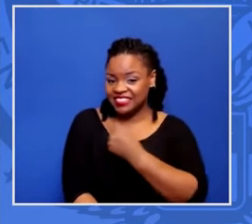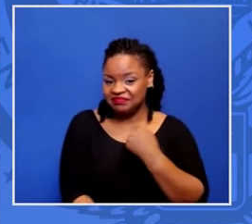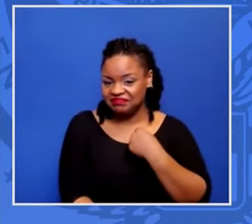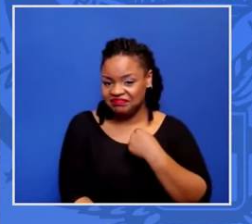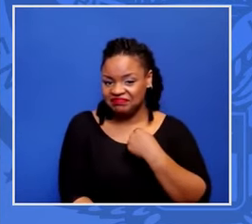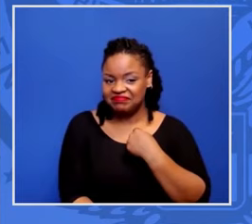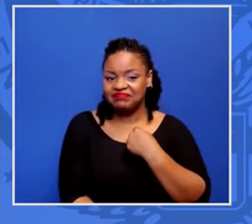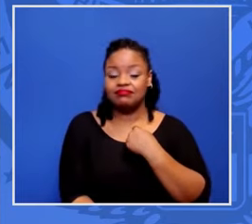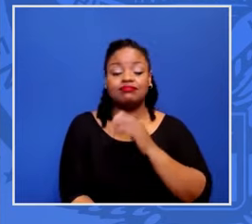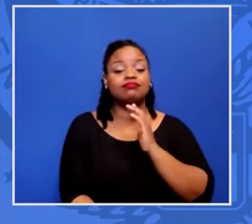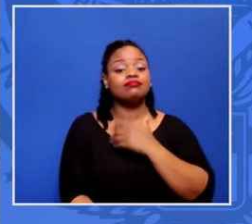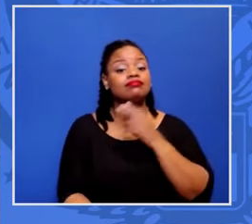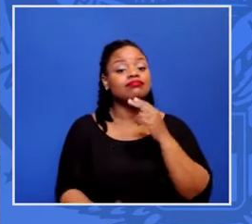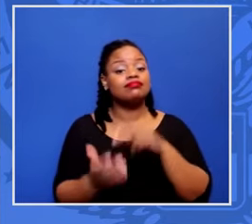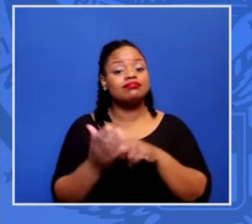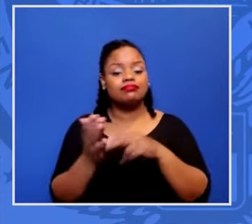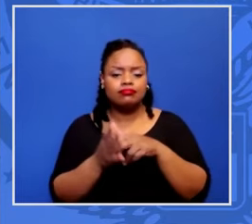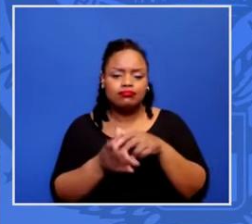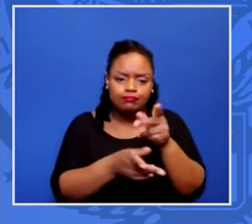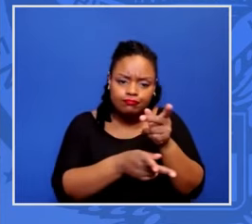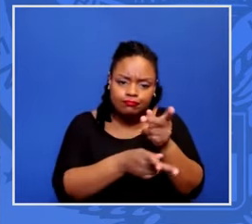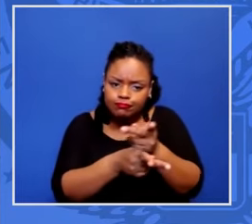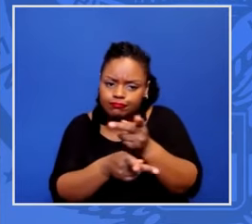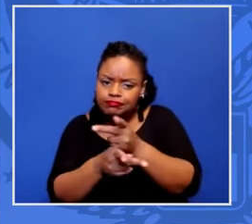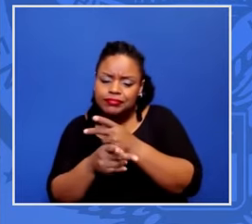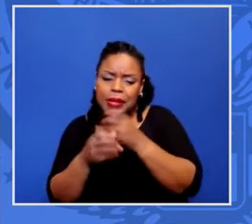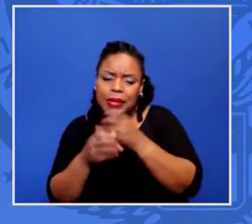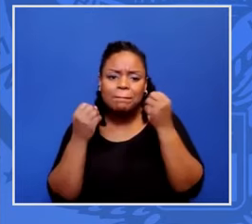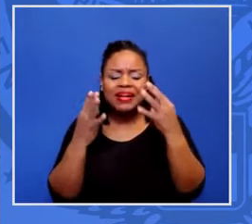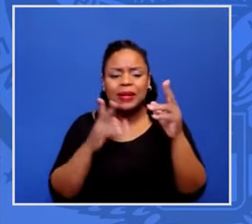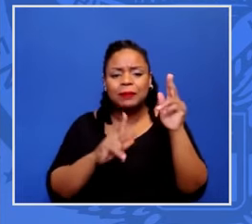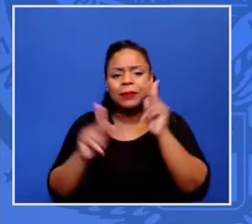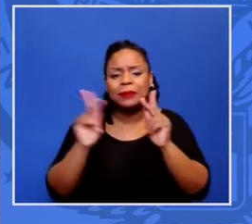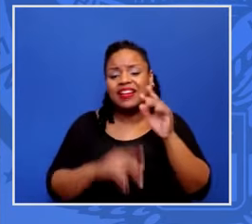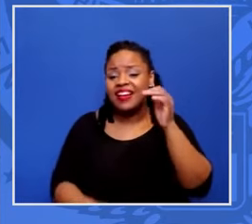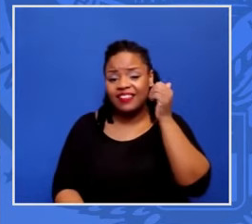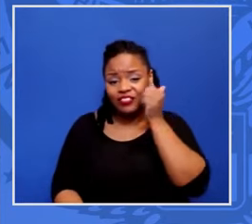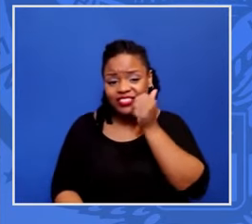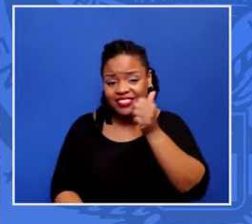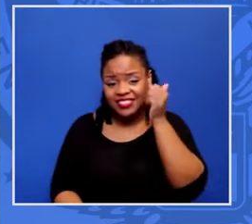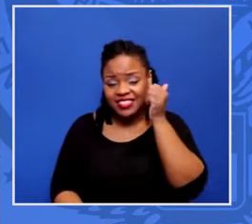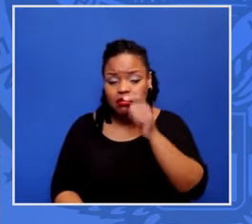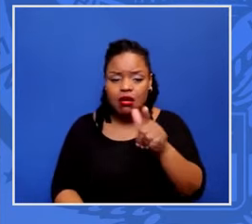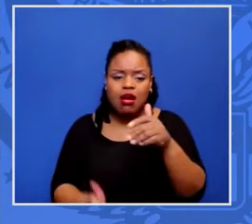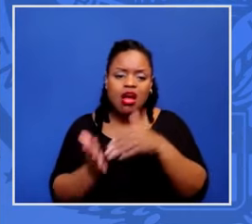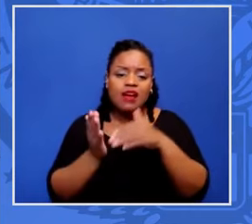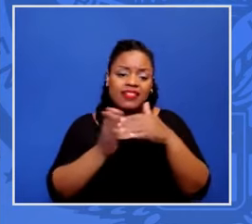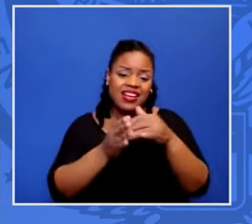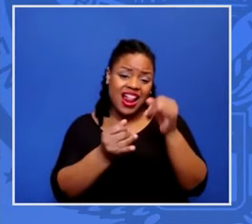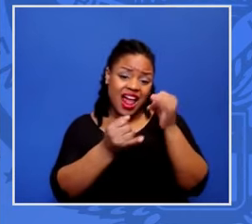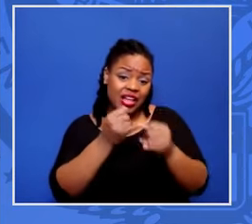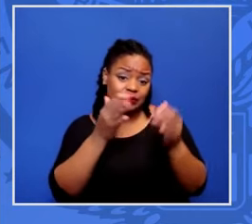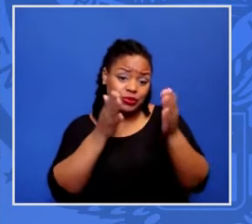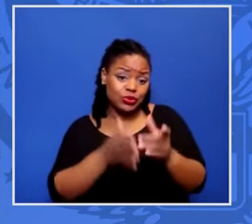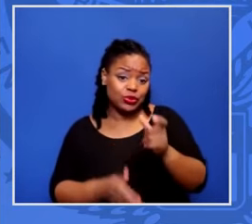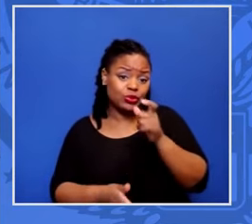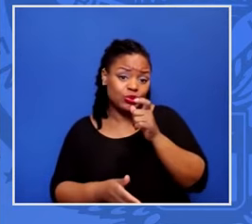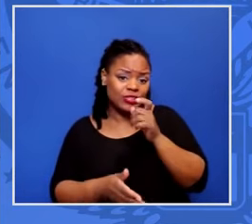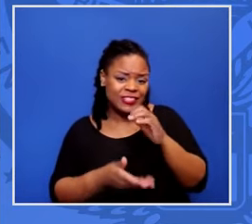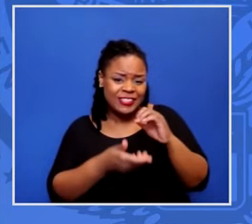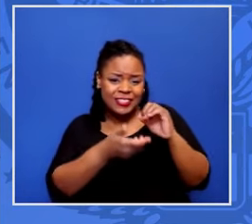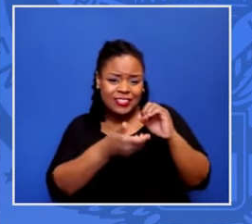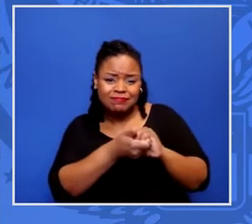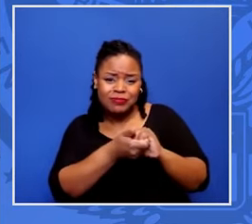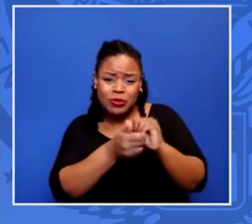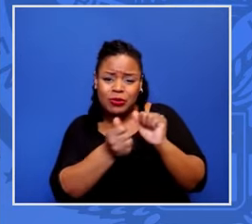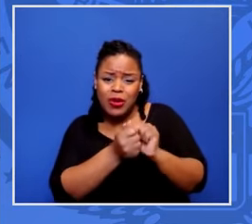last people to hold their hands. It has taken a toll on so many of us on the front lines, but I'm proud of